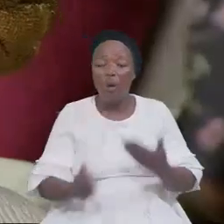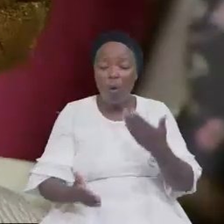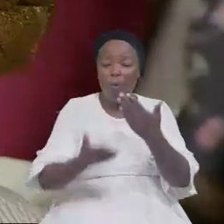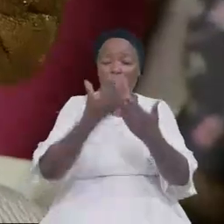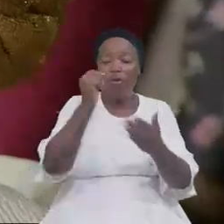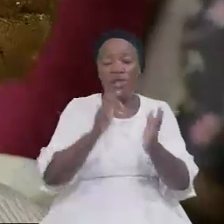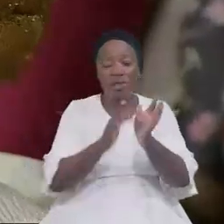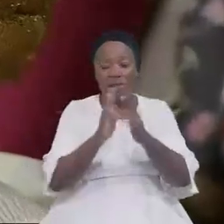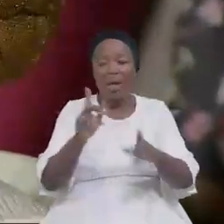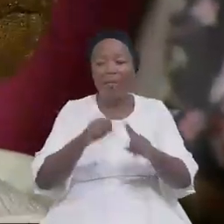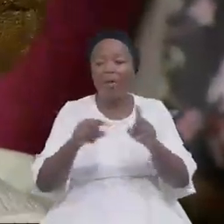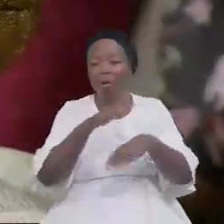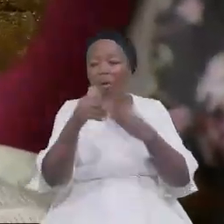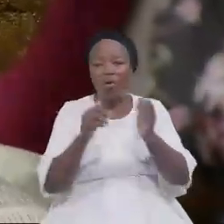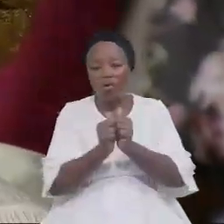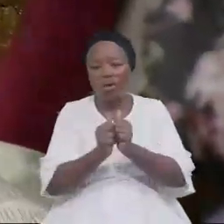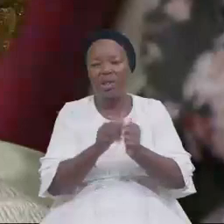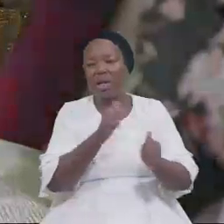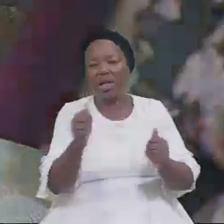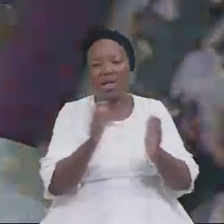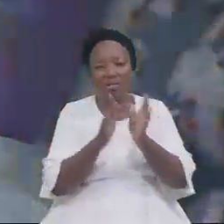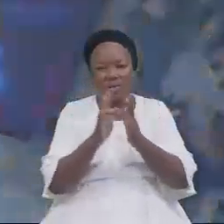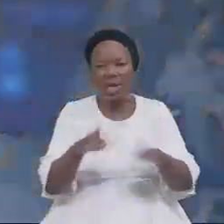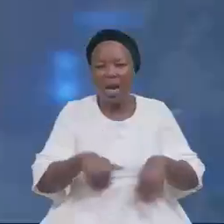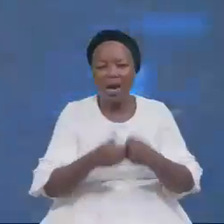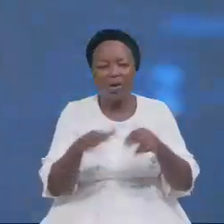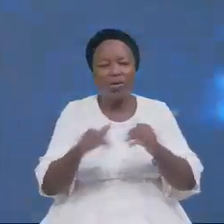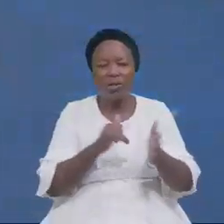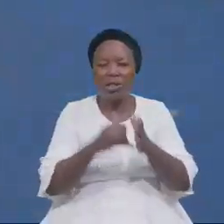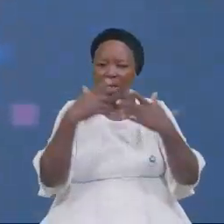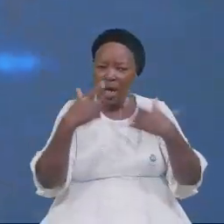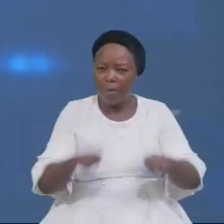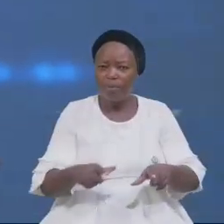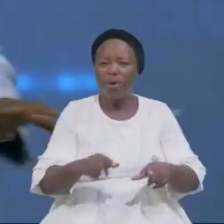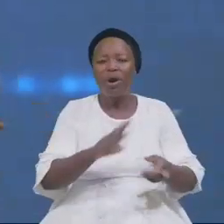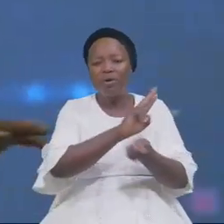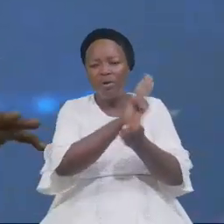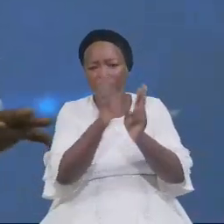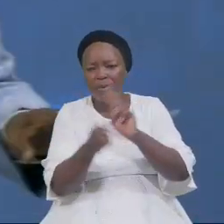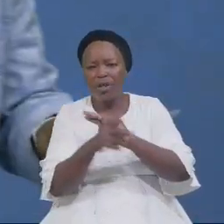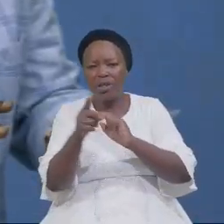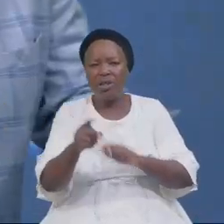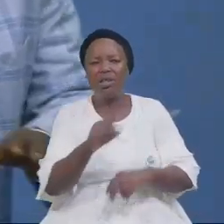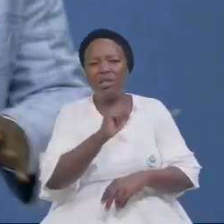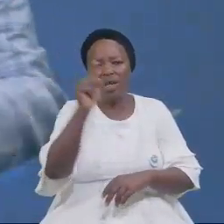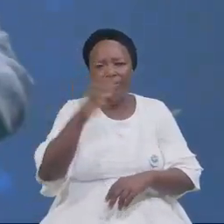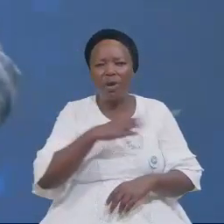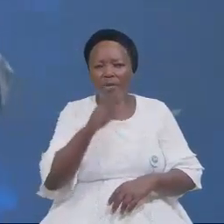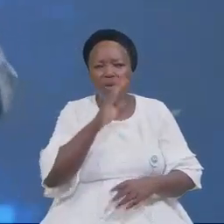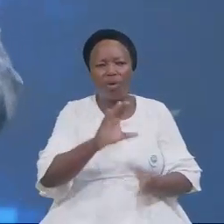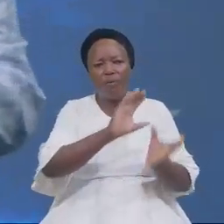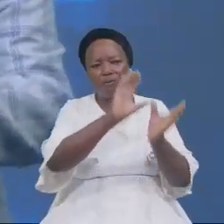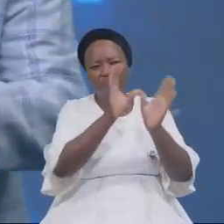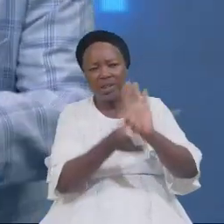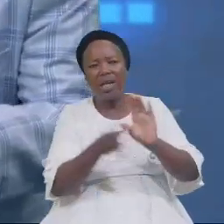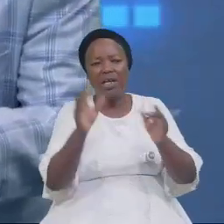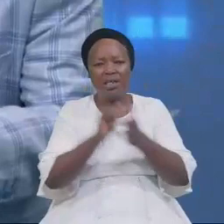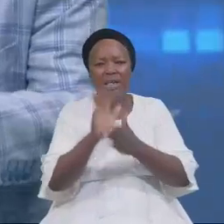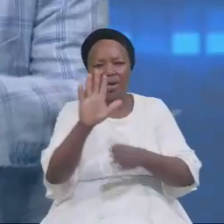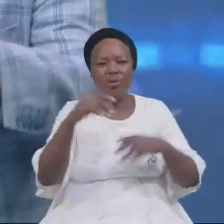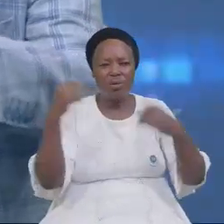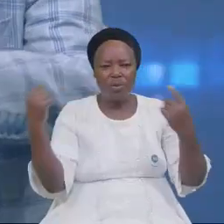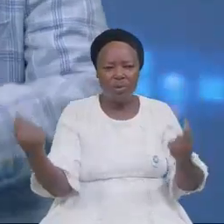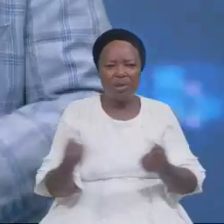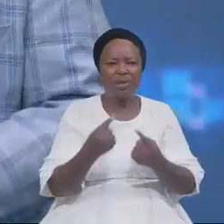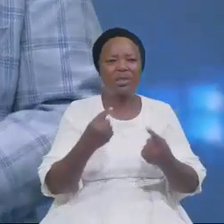altogether a Christian. How does that happen? Repent ye therefore, and be converted, that your sins may